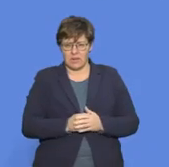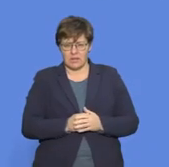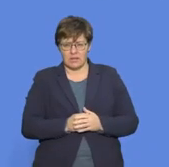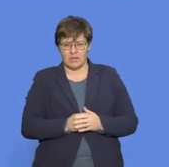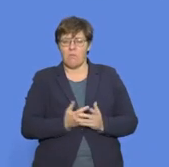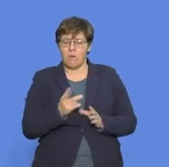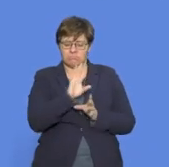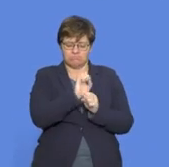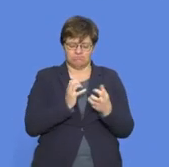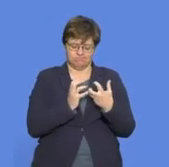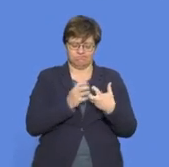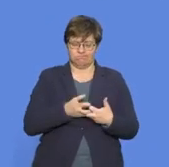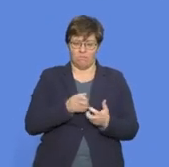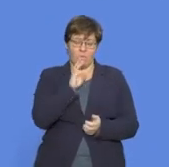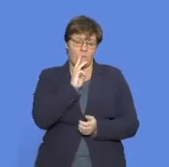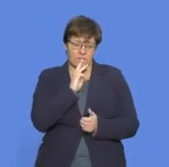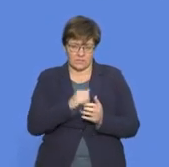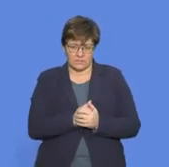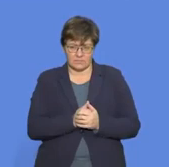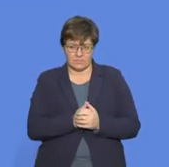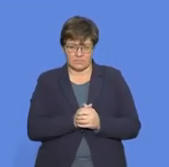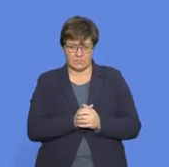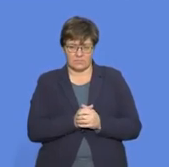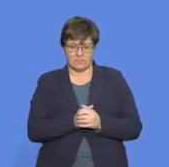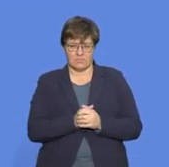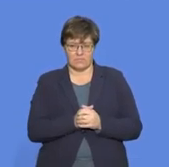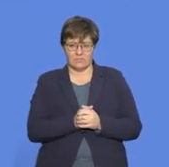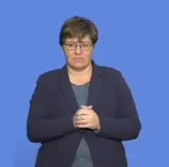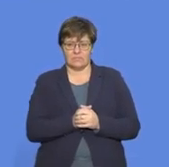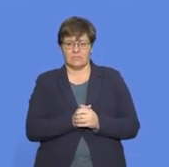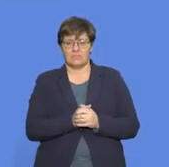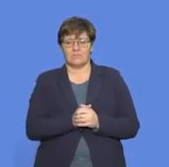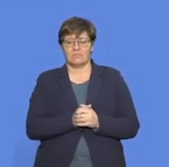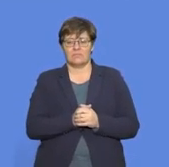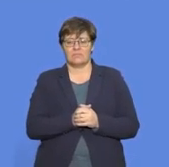it more, or makes it a lot easier to swim, and so it can swim faster.